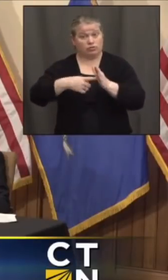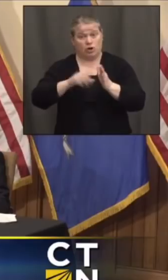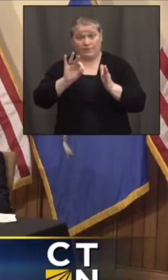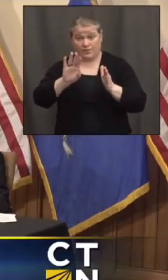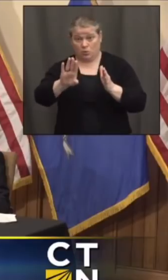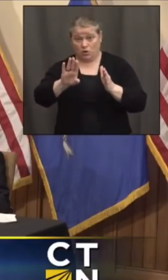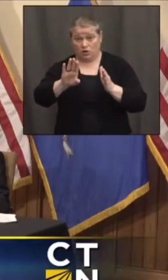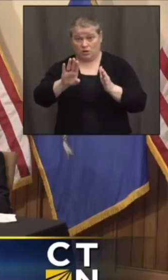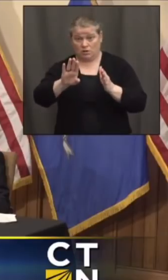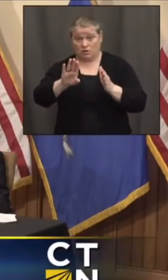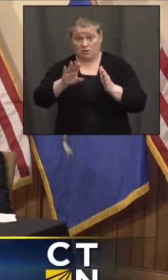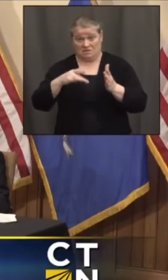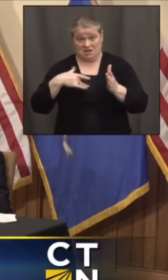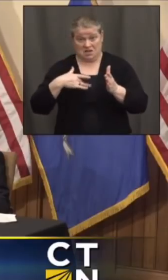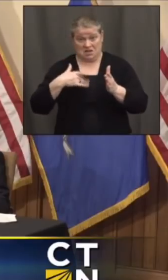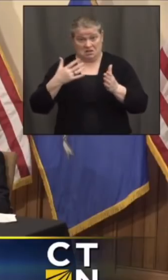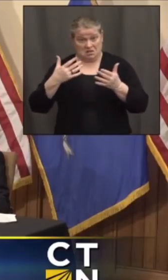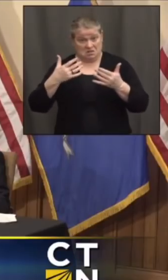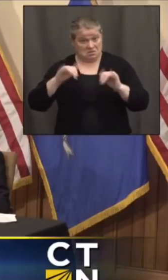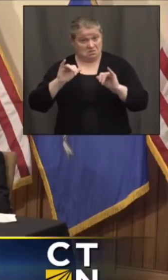February?